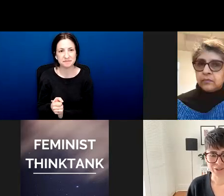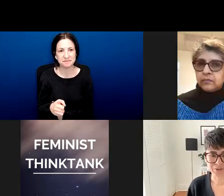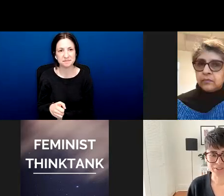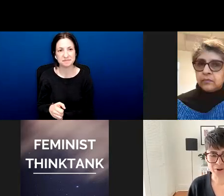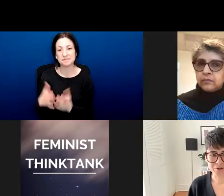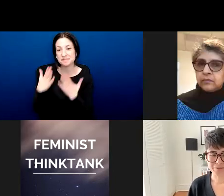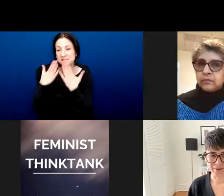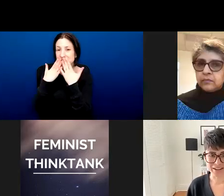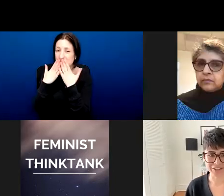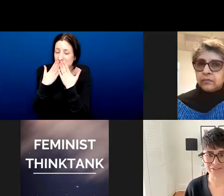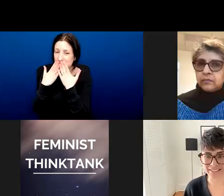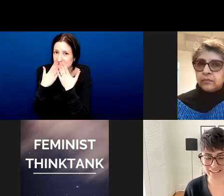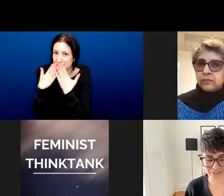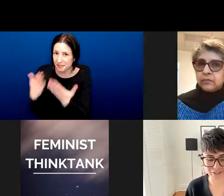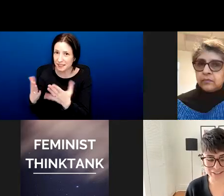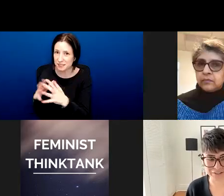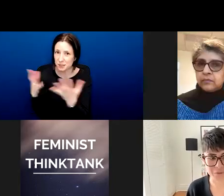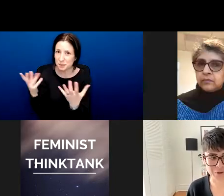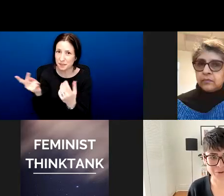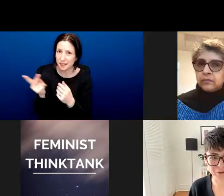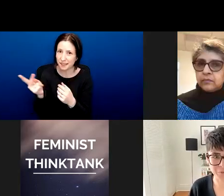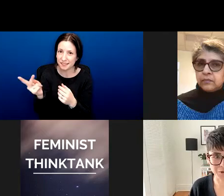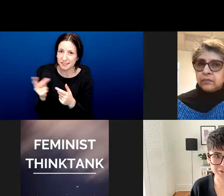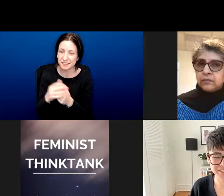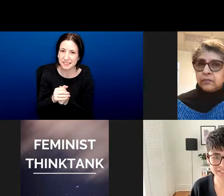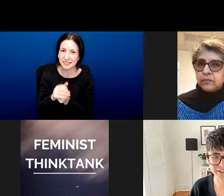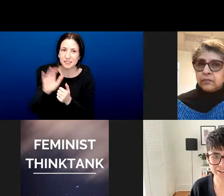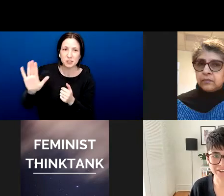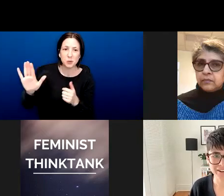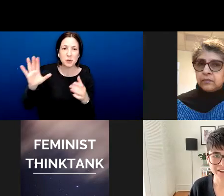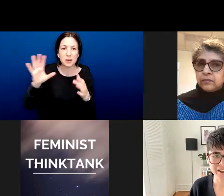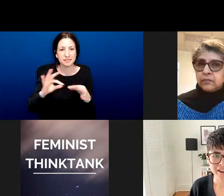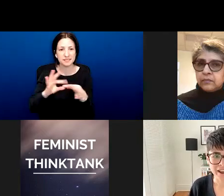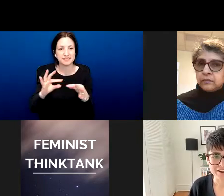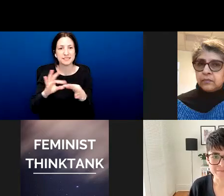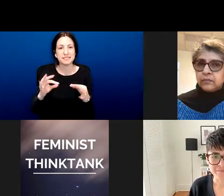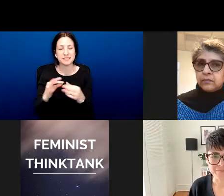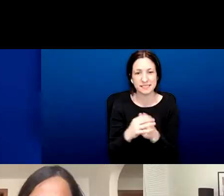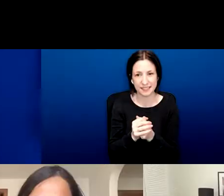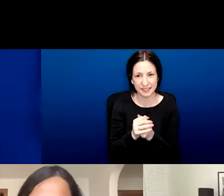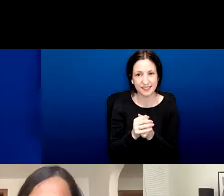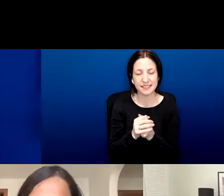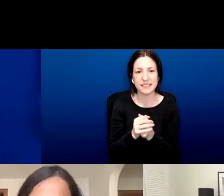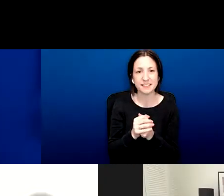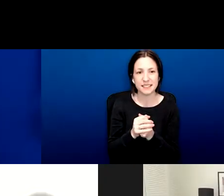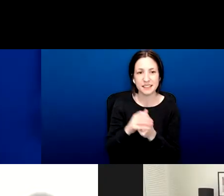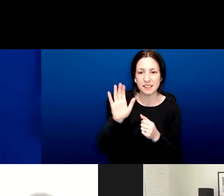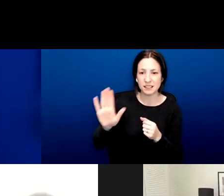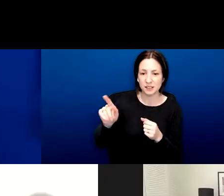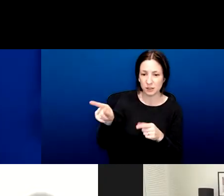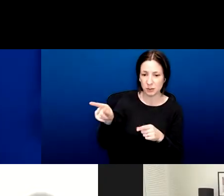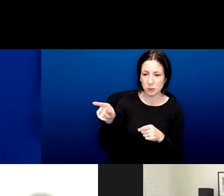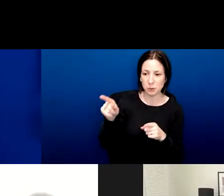Thank you so much, Radhika and Sujatha, for your words here. Your focus